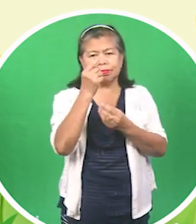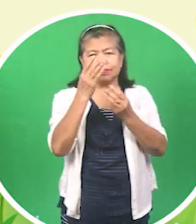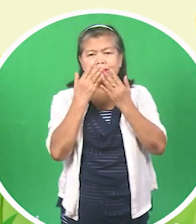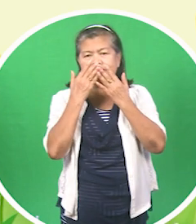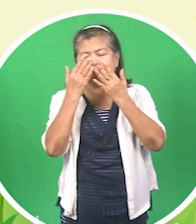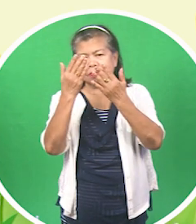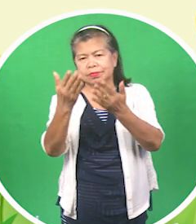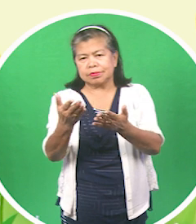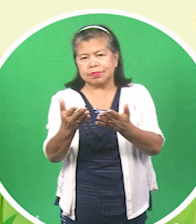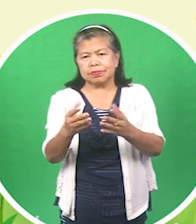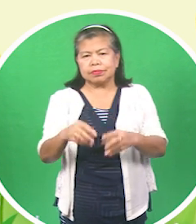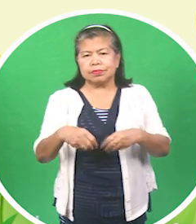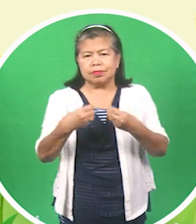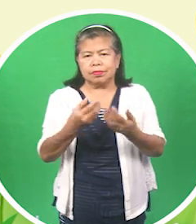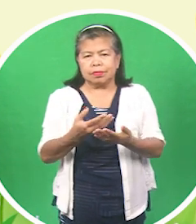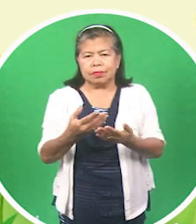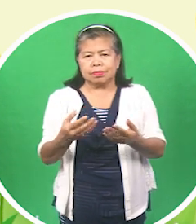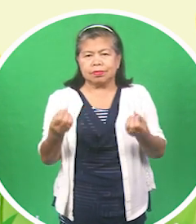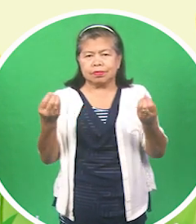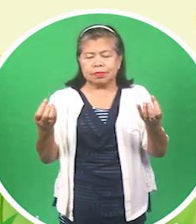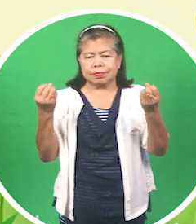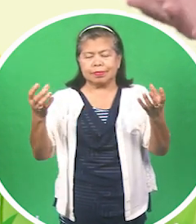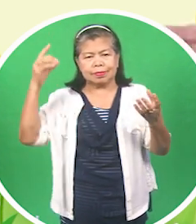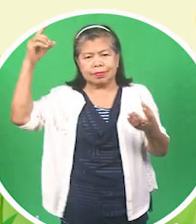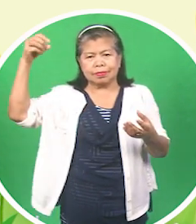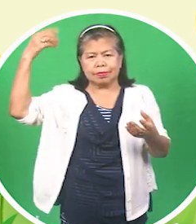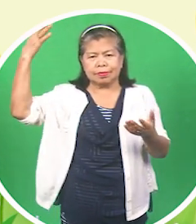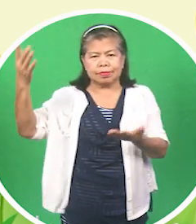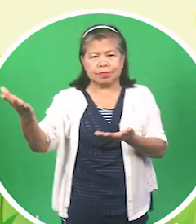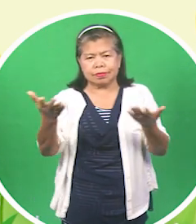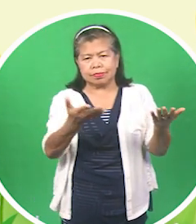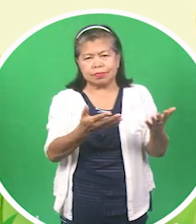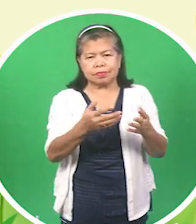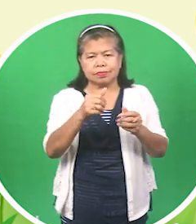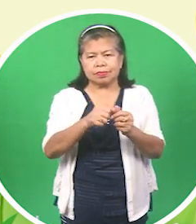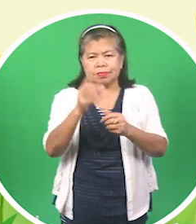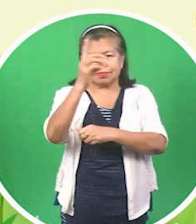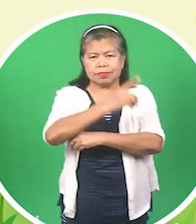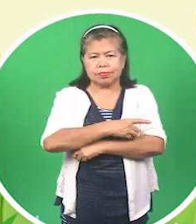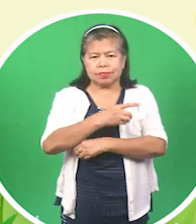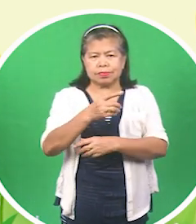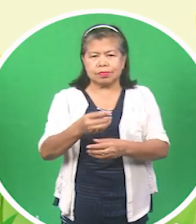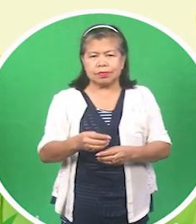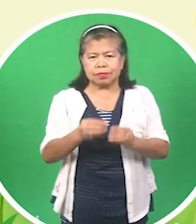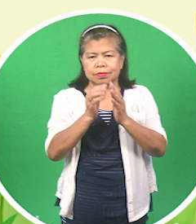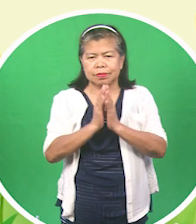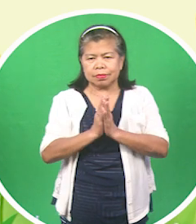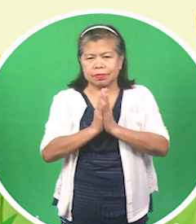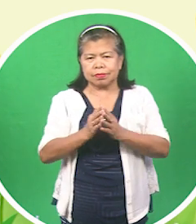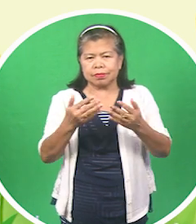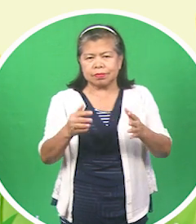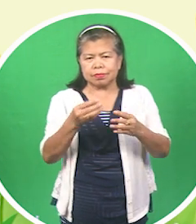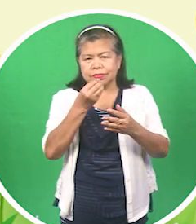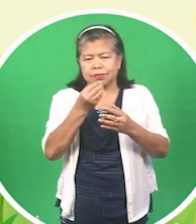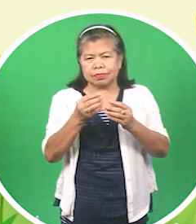to thank God for the gift of life and for the many blessings He is giving us every day. We pray before and